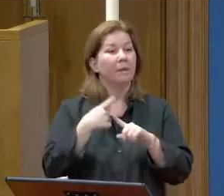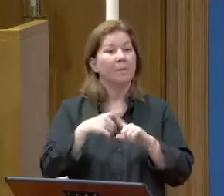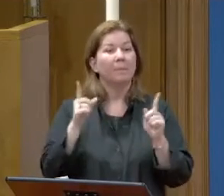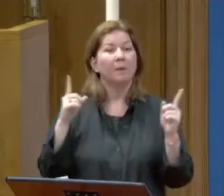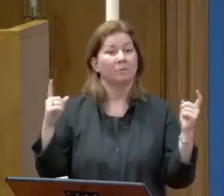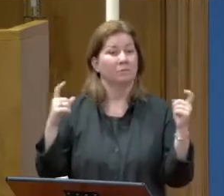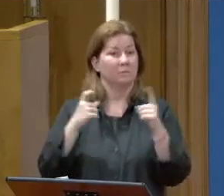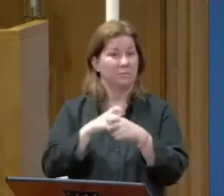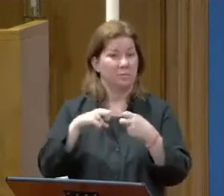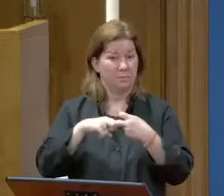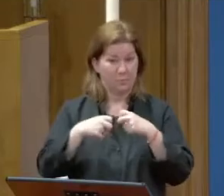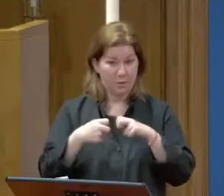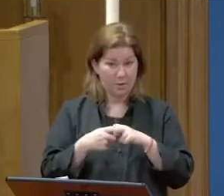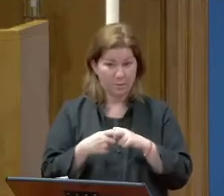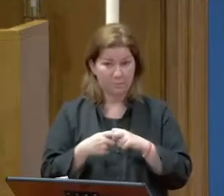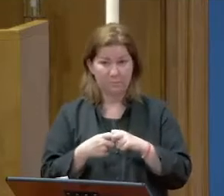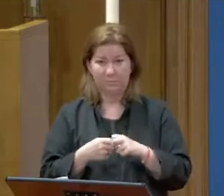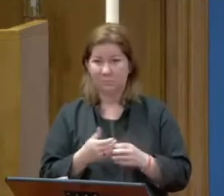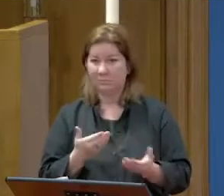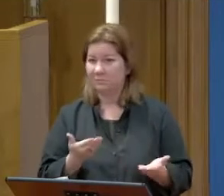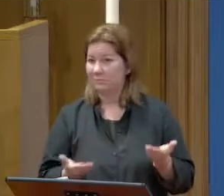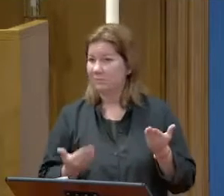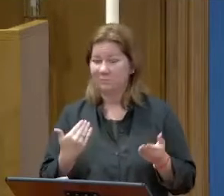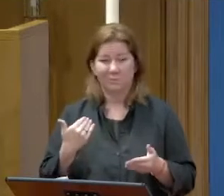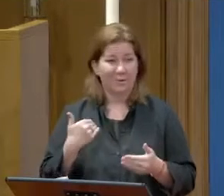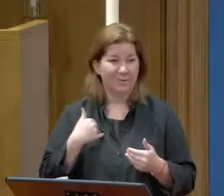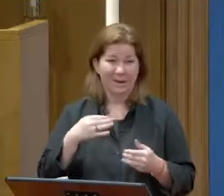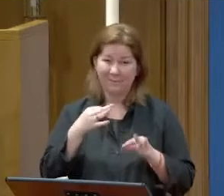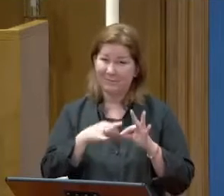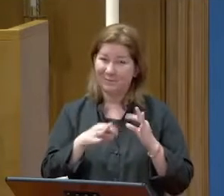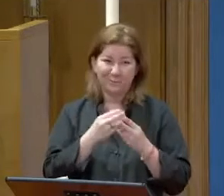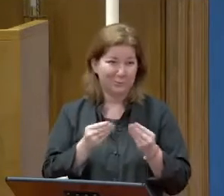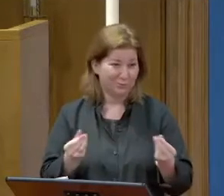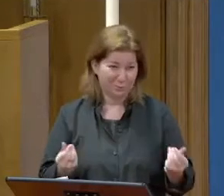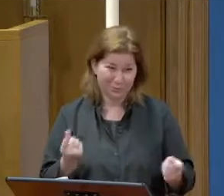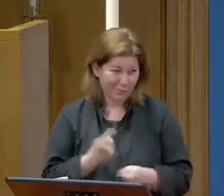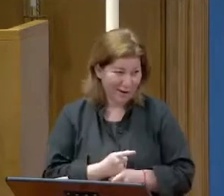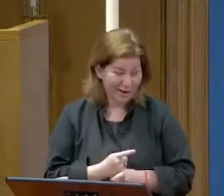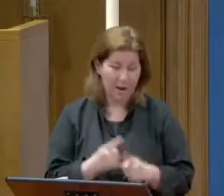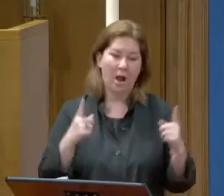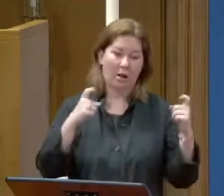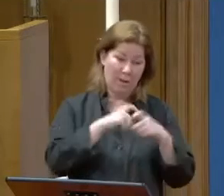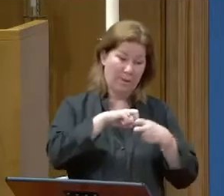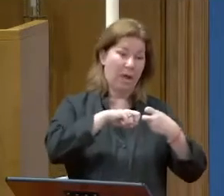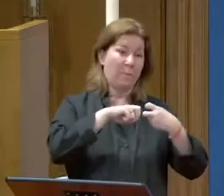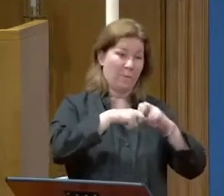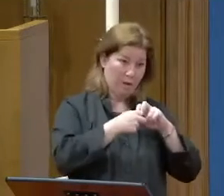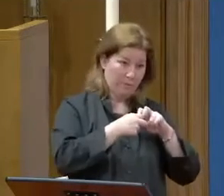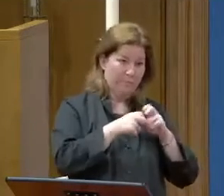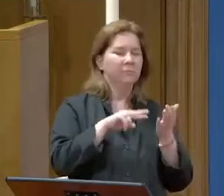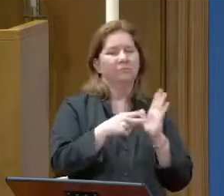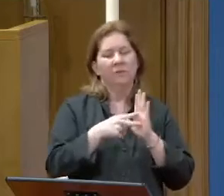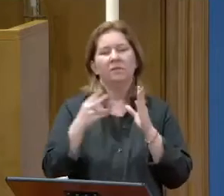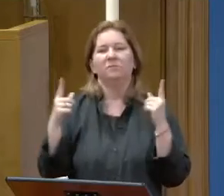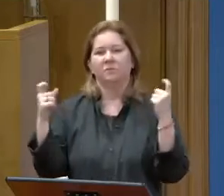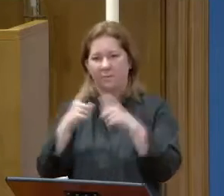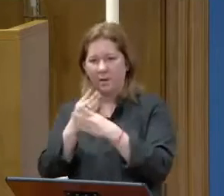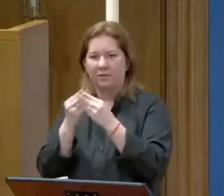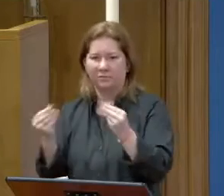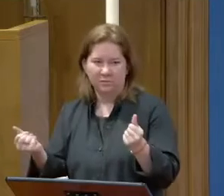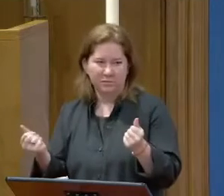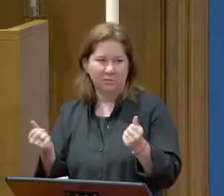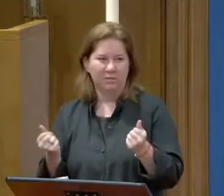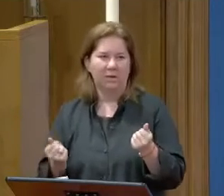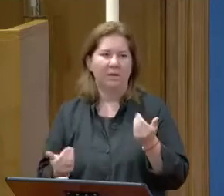complicated problem probably doesn't have a simple solution, right? A complicated problem probably has a complicated solution. It probably needs a